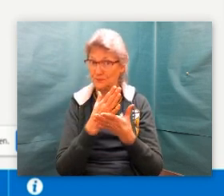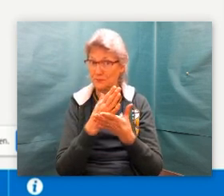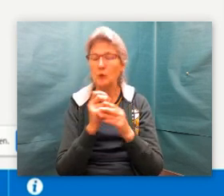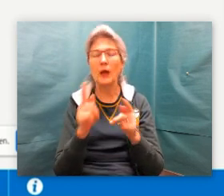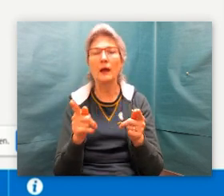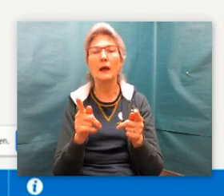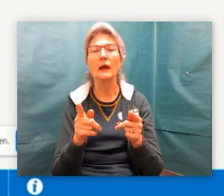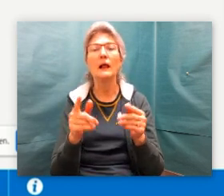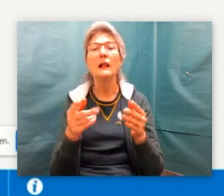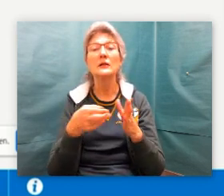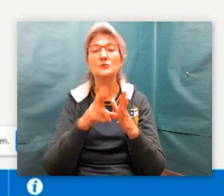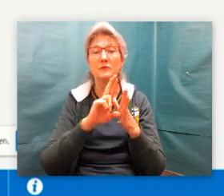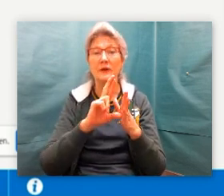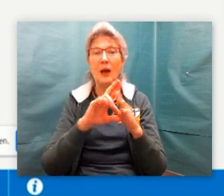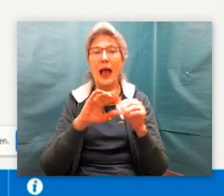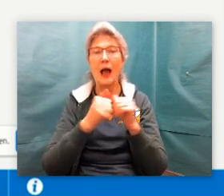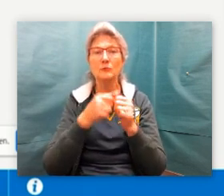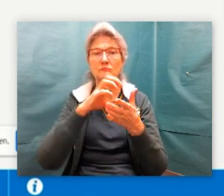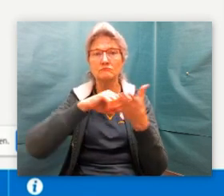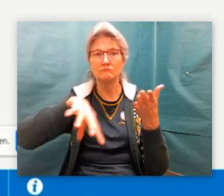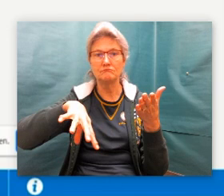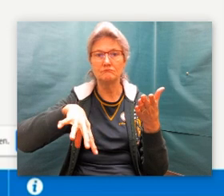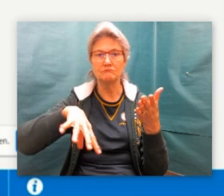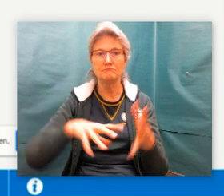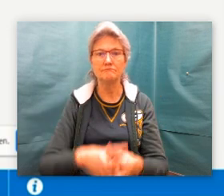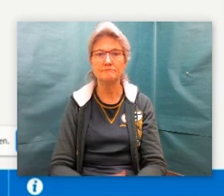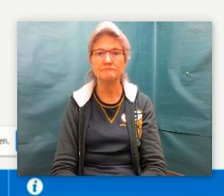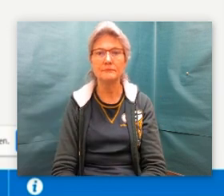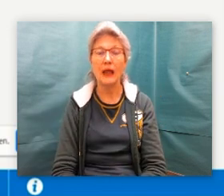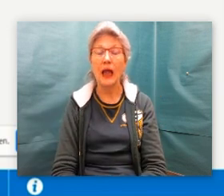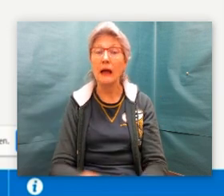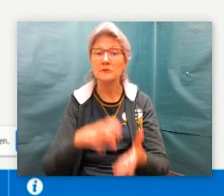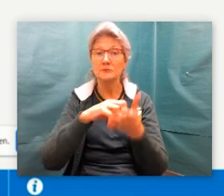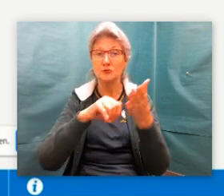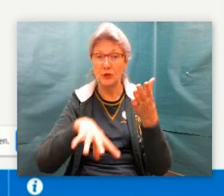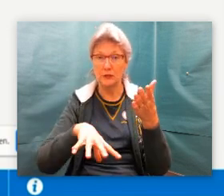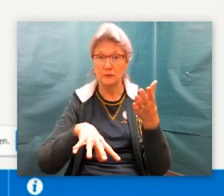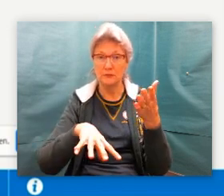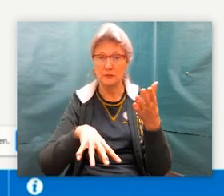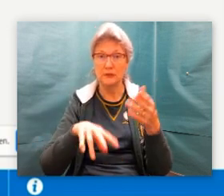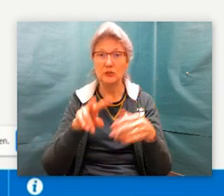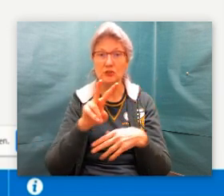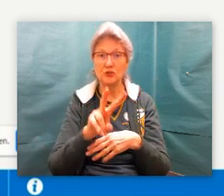Okay, let's go over how to subtract. So I'm subtracting my